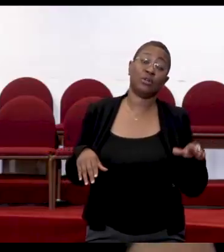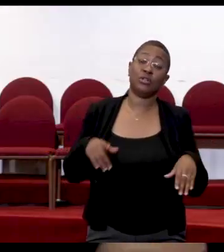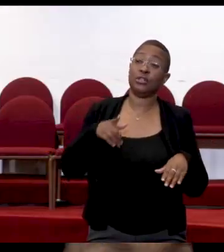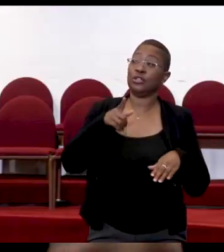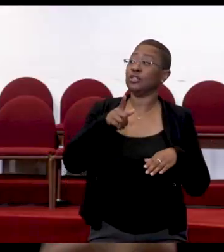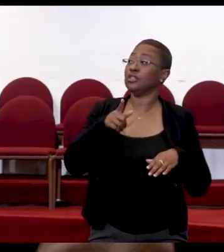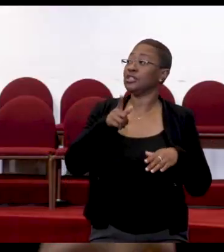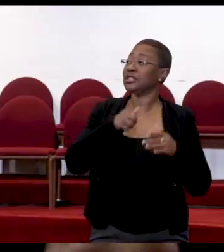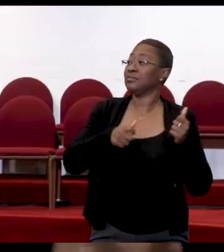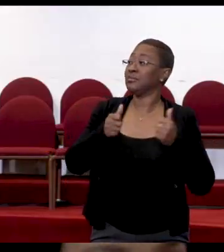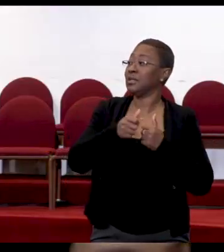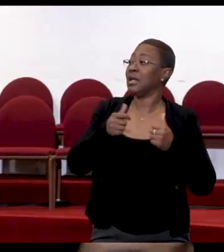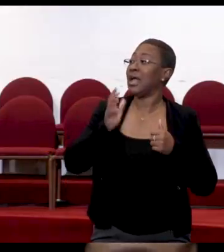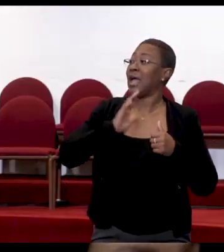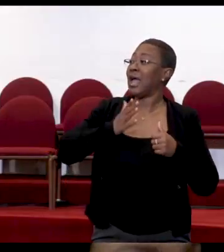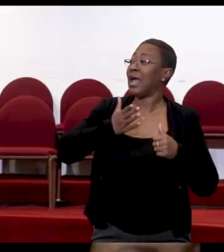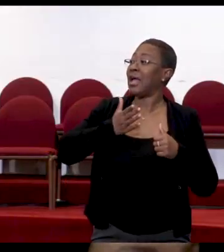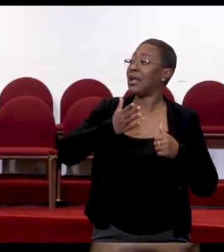Okay.